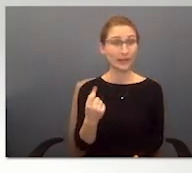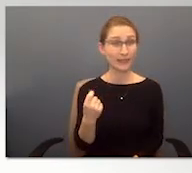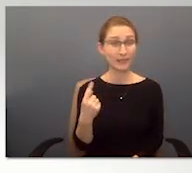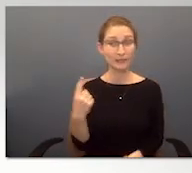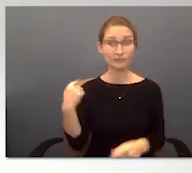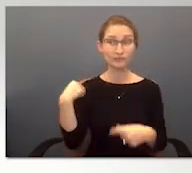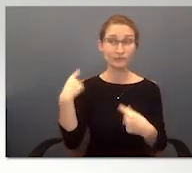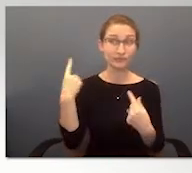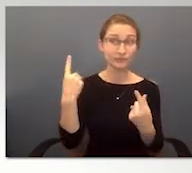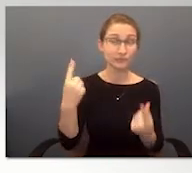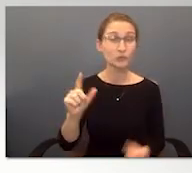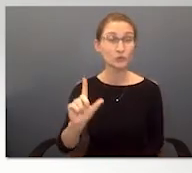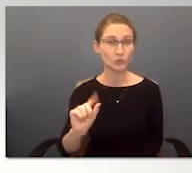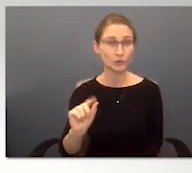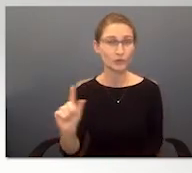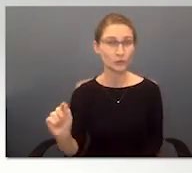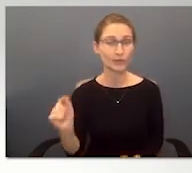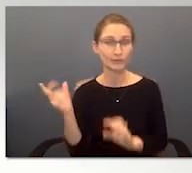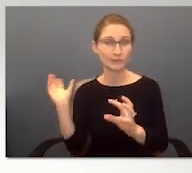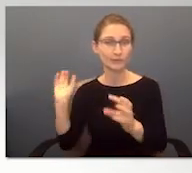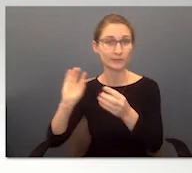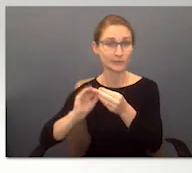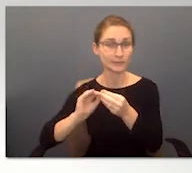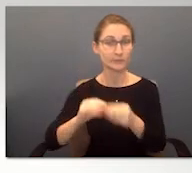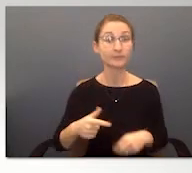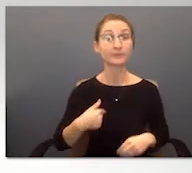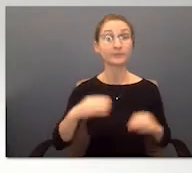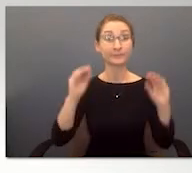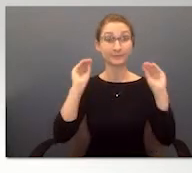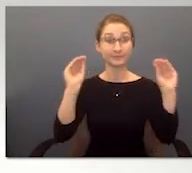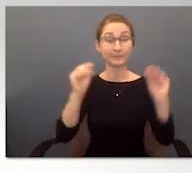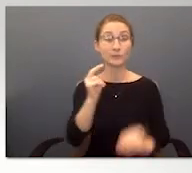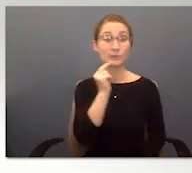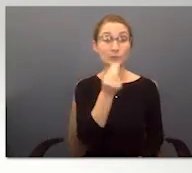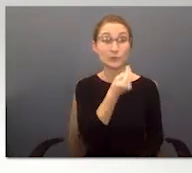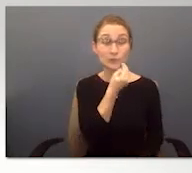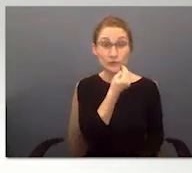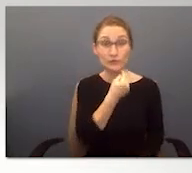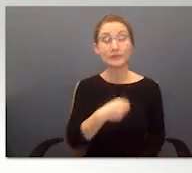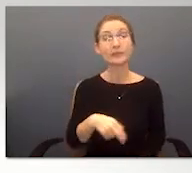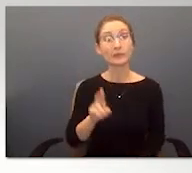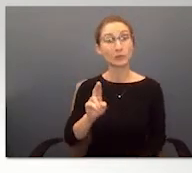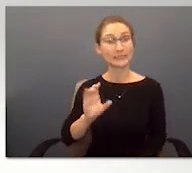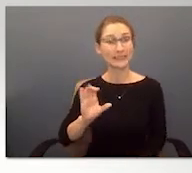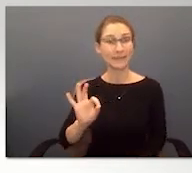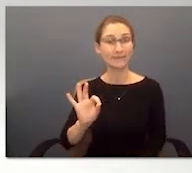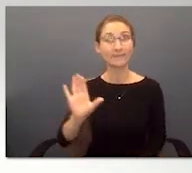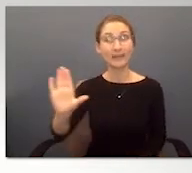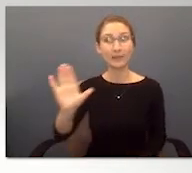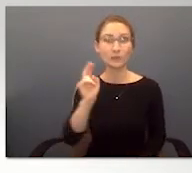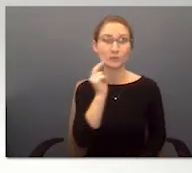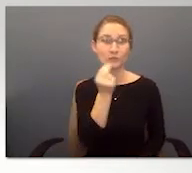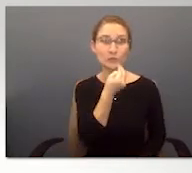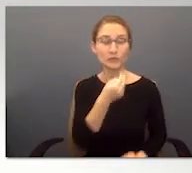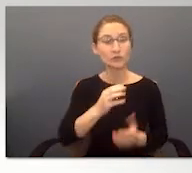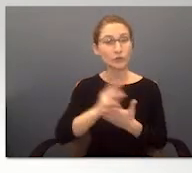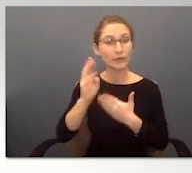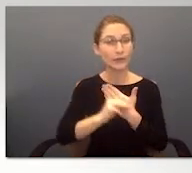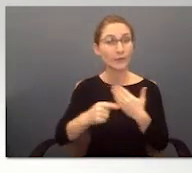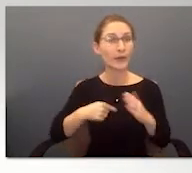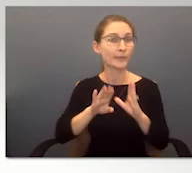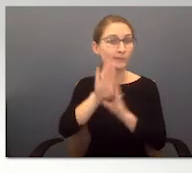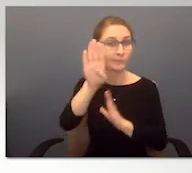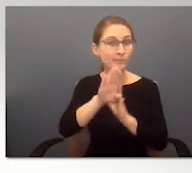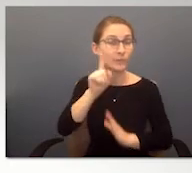just last year, 2020. I teach nutrition at the University of Central Florida College of Medicine, developed the nutrition curriculum for the